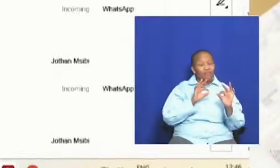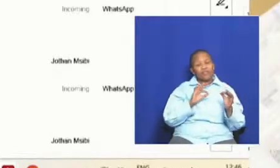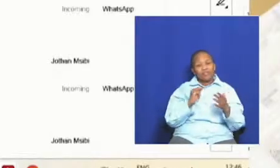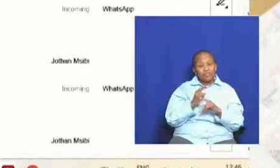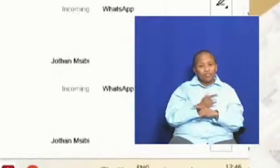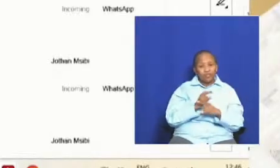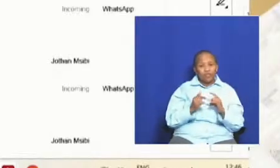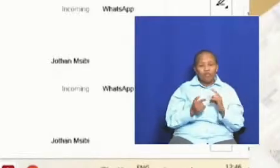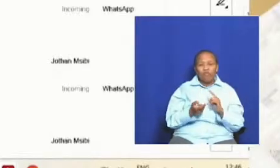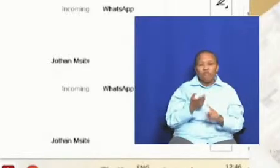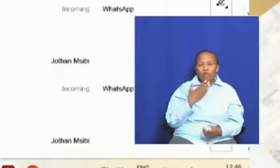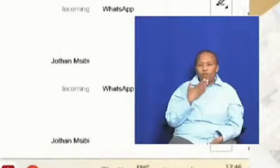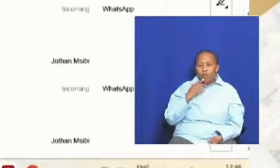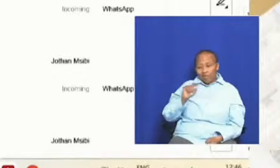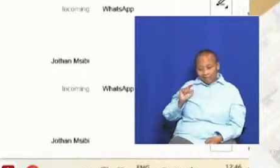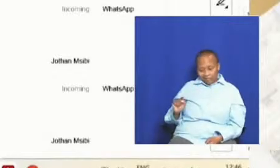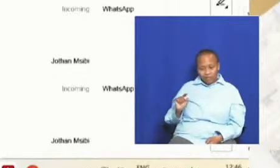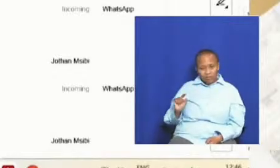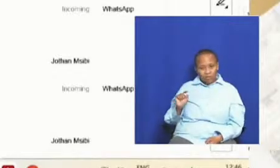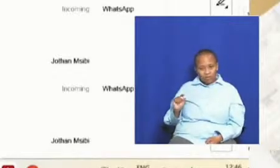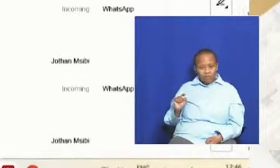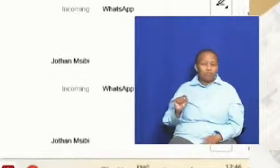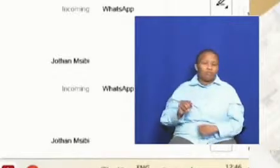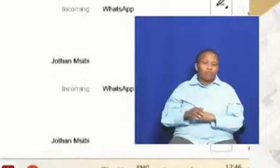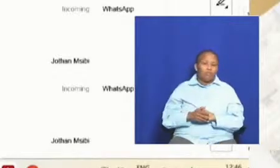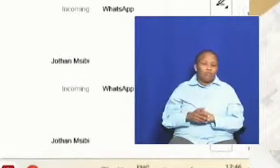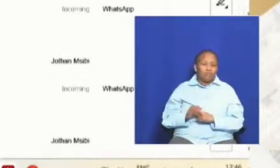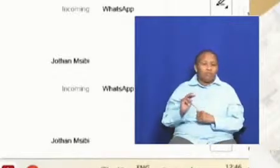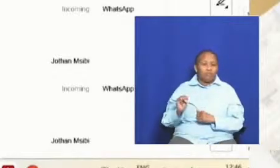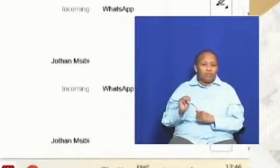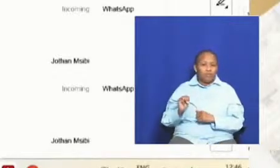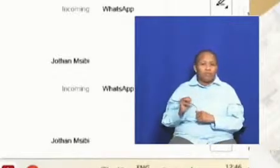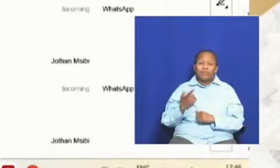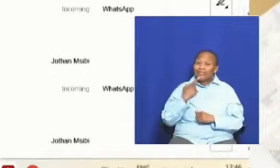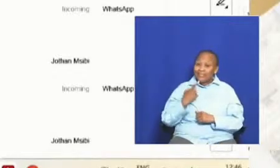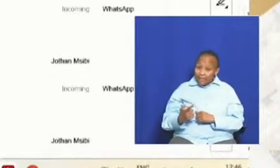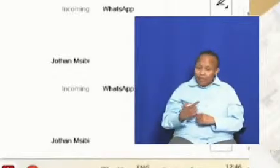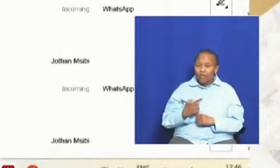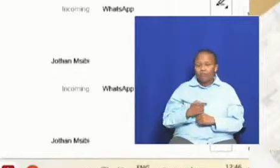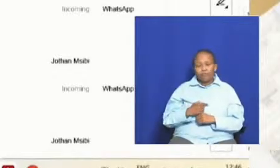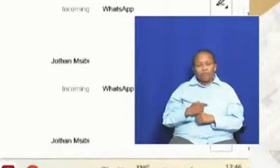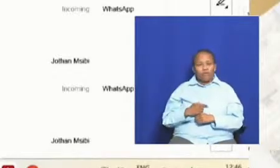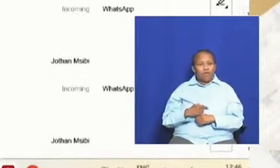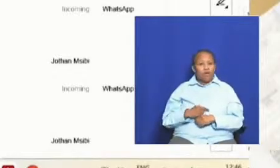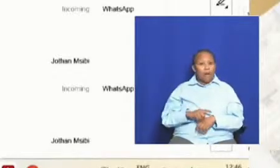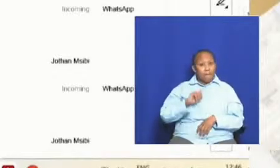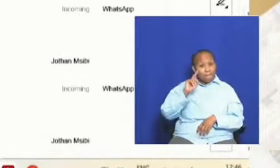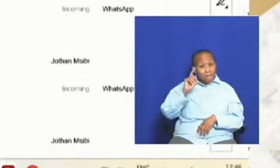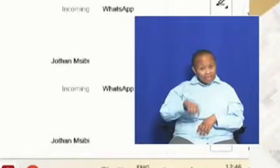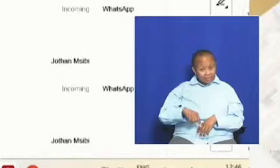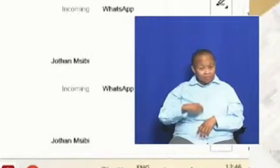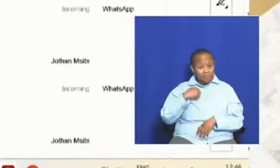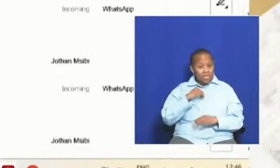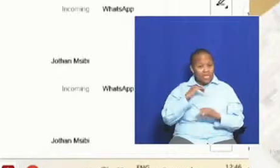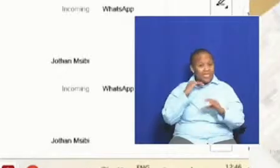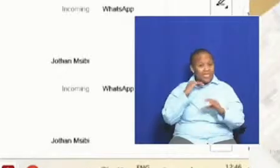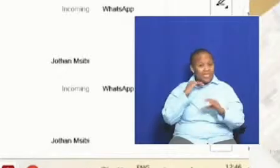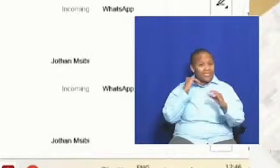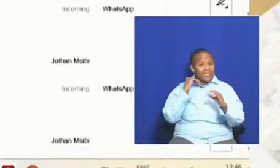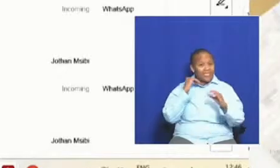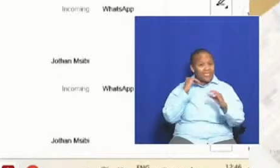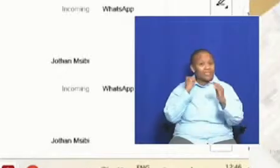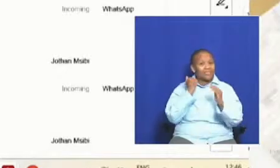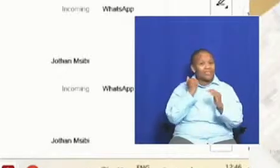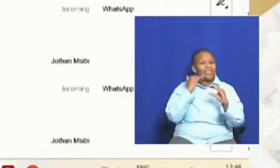Msibi with a question, must I send the NetBank one? Do you recall what the conversation is about